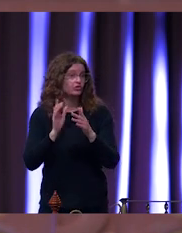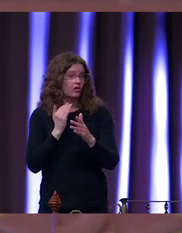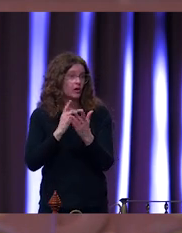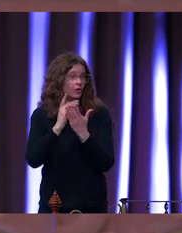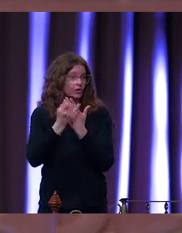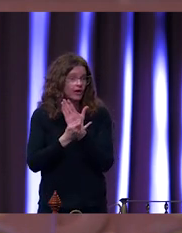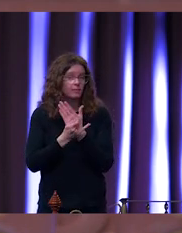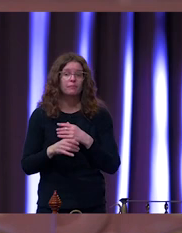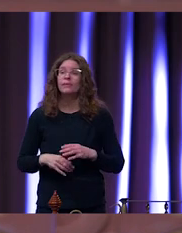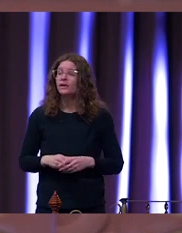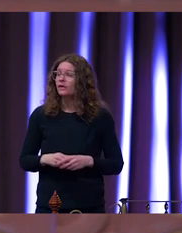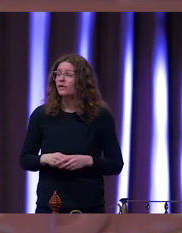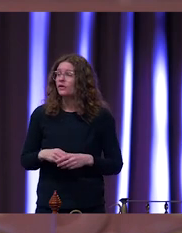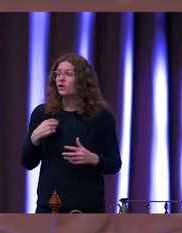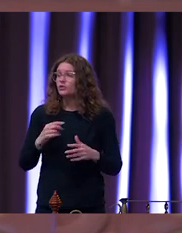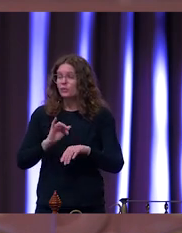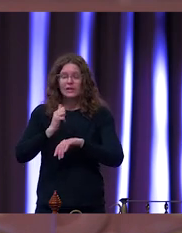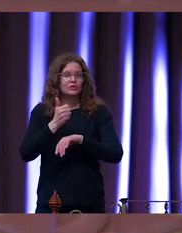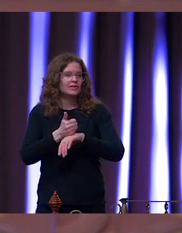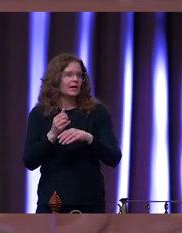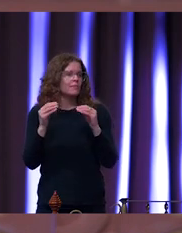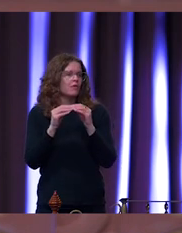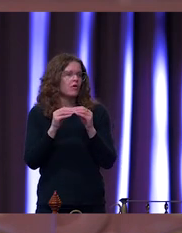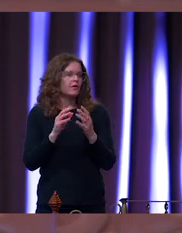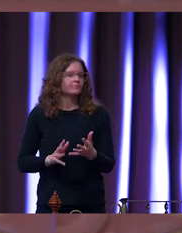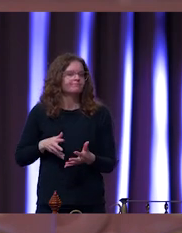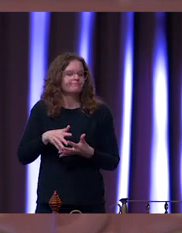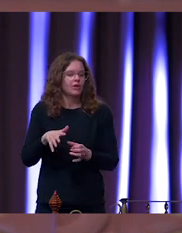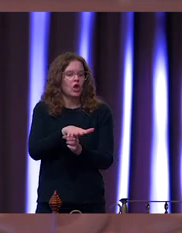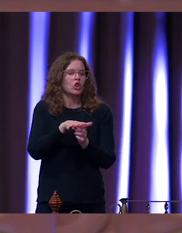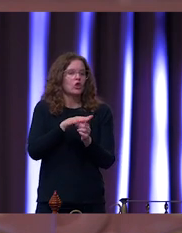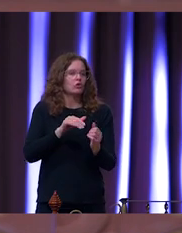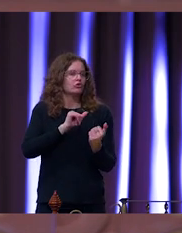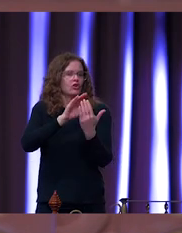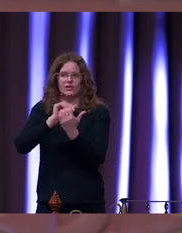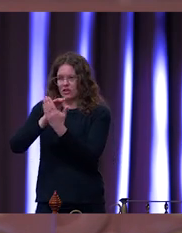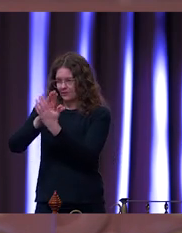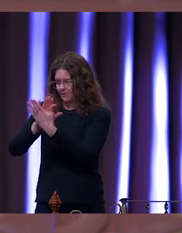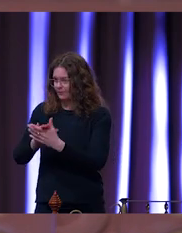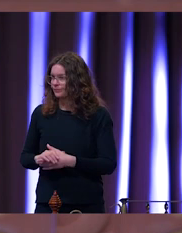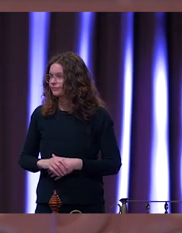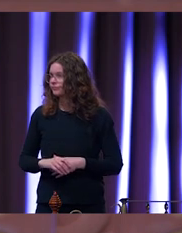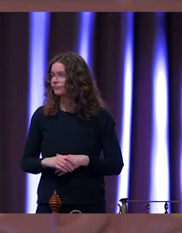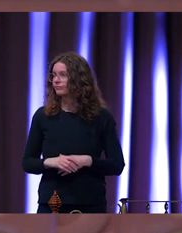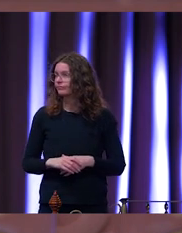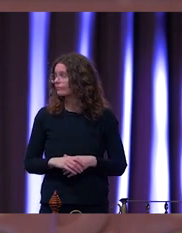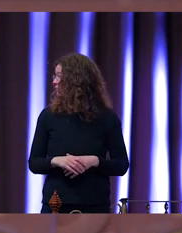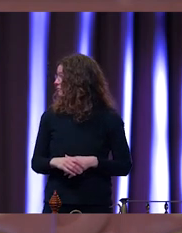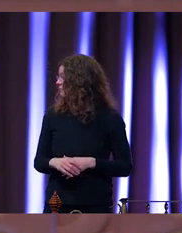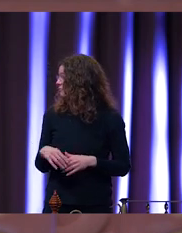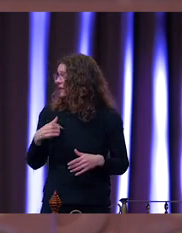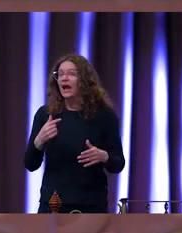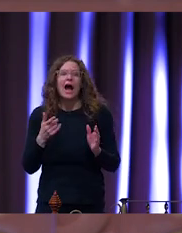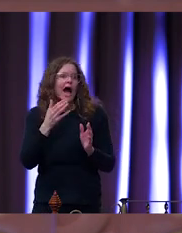able to create some more, I think, grassroots strategies. I will direct all of you, I wish I could like show maps